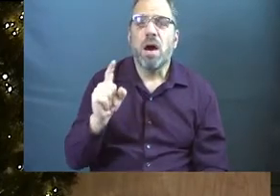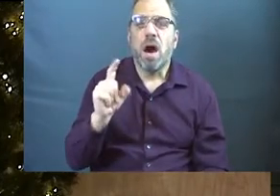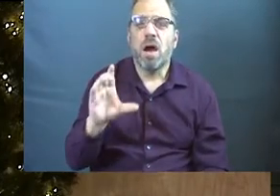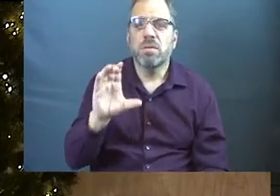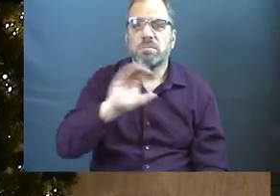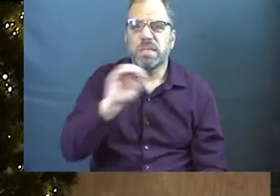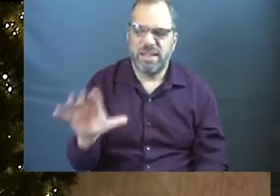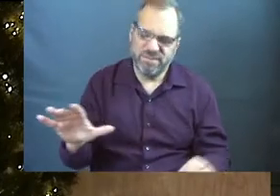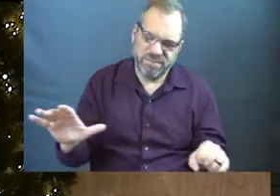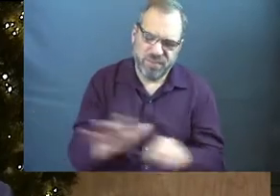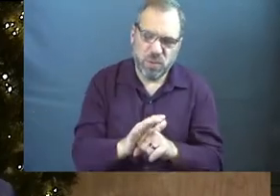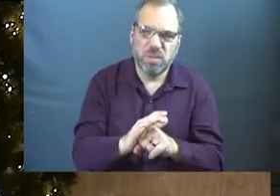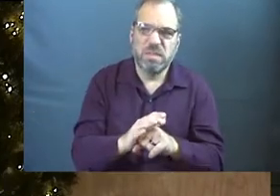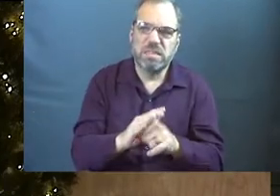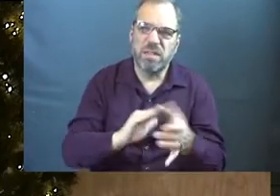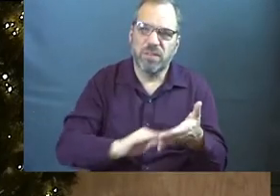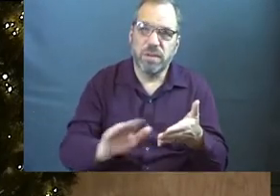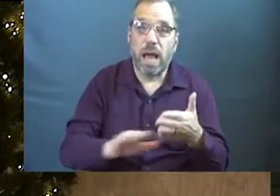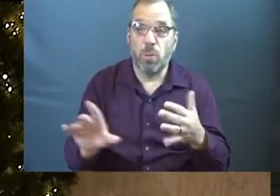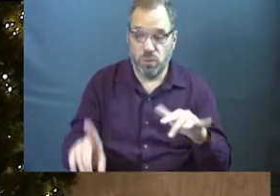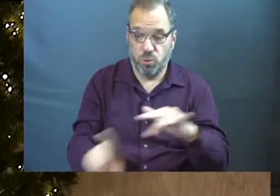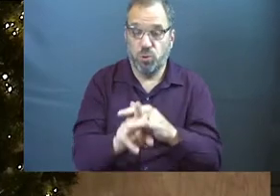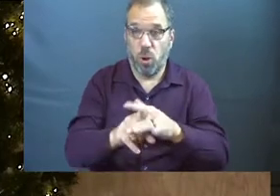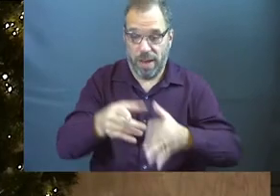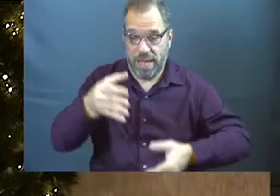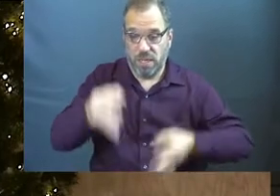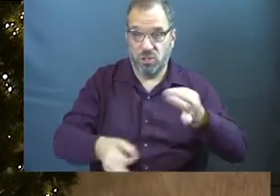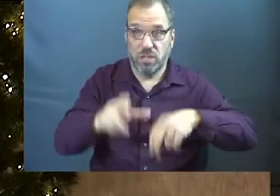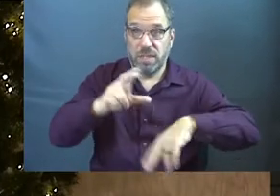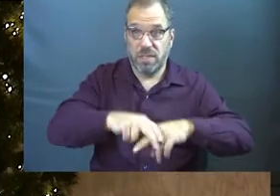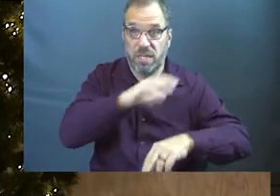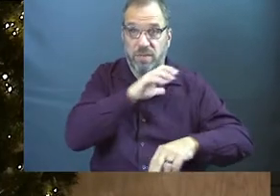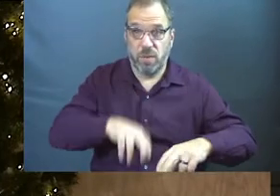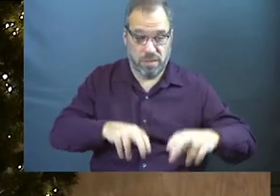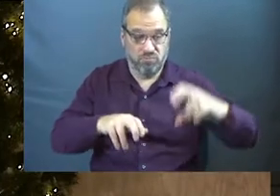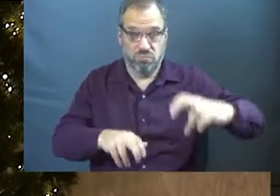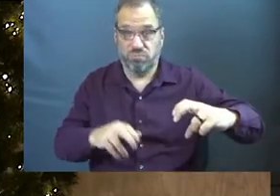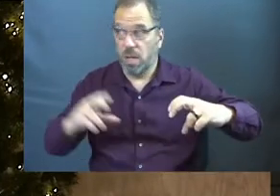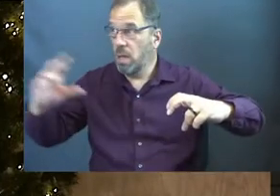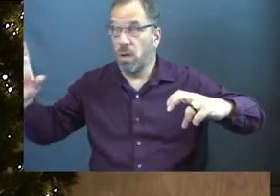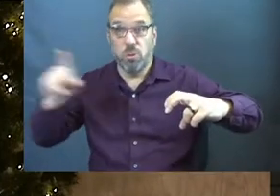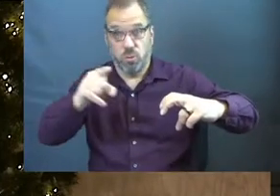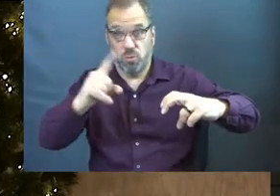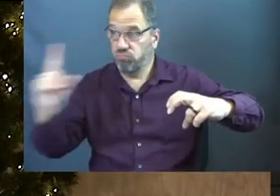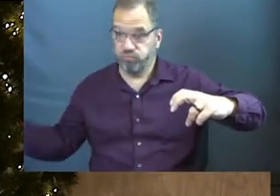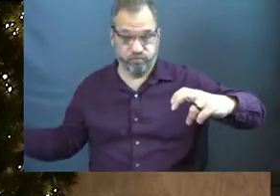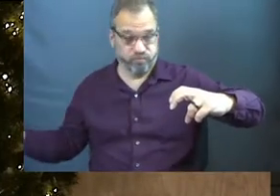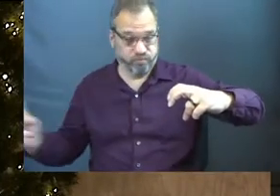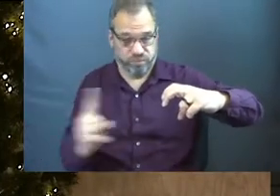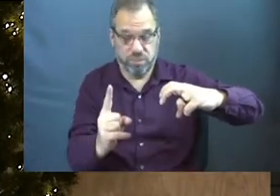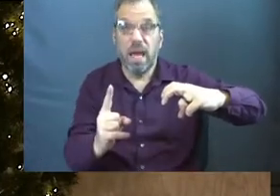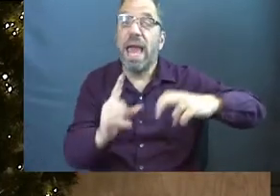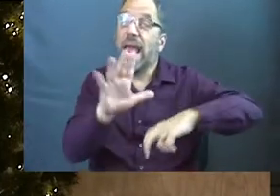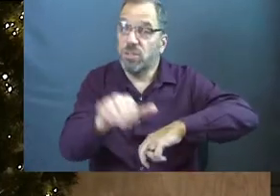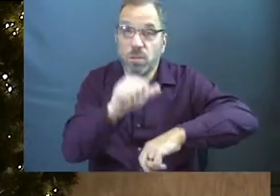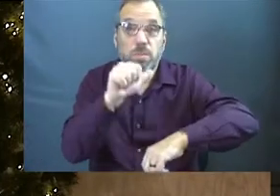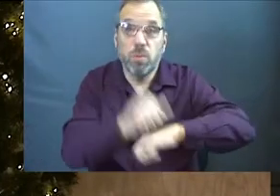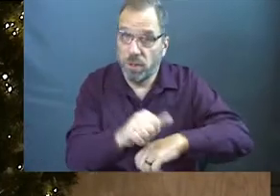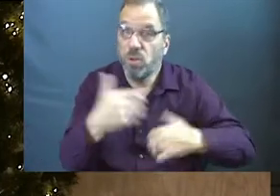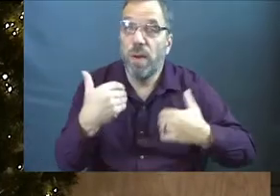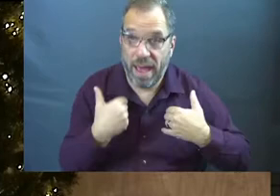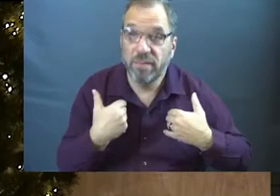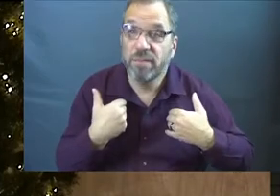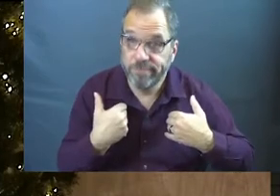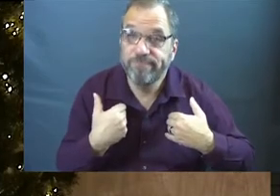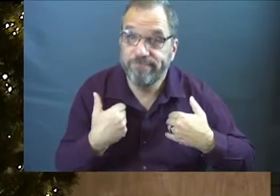And when you come to the judgment seat of Christ, which all of us will come to the judgment one day, it is an appointment we will all keep.